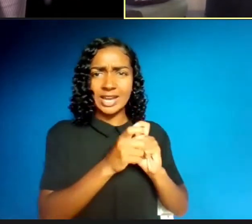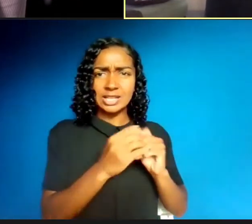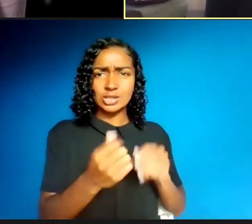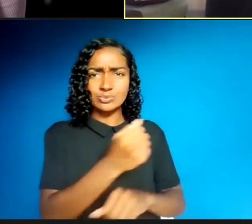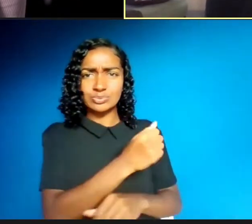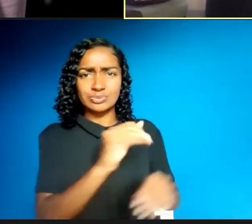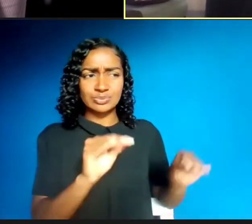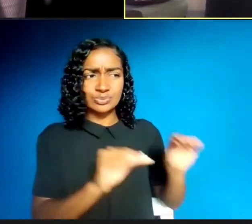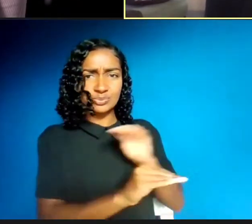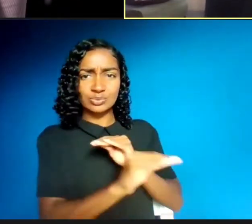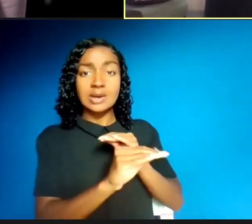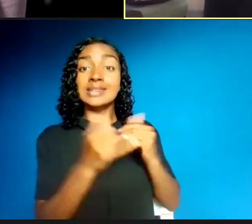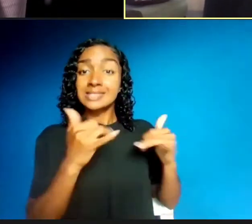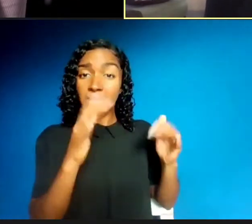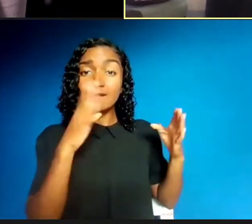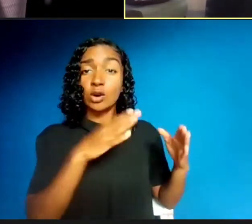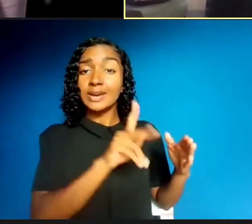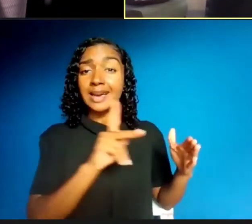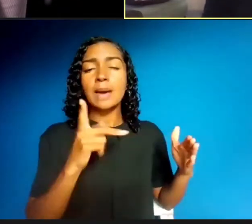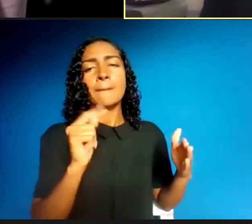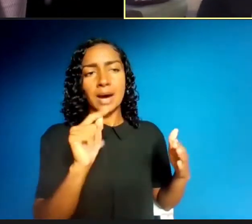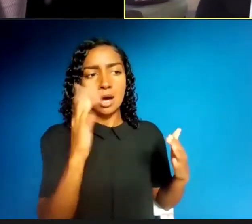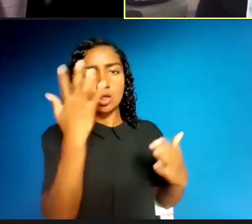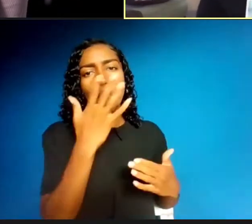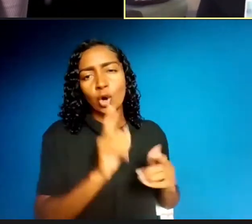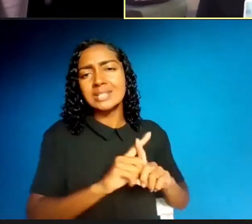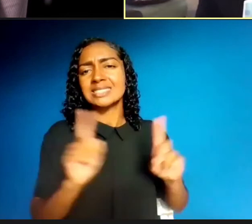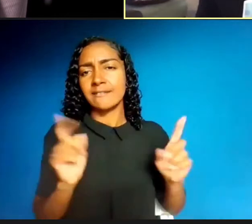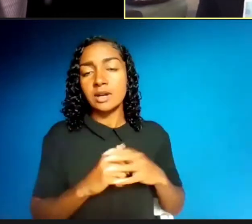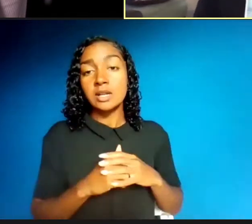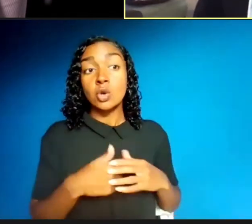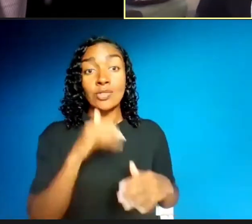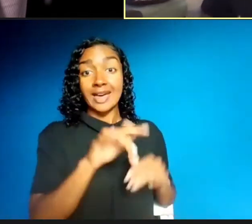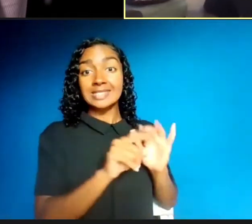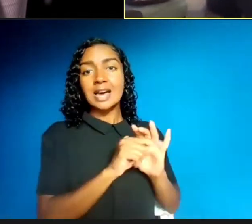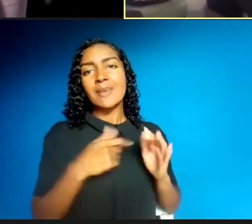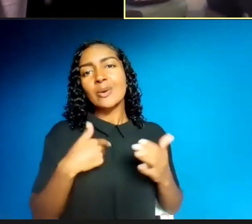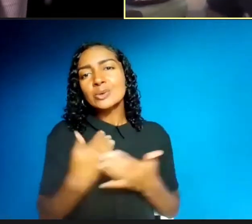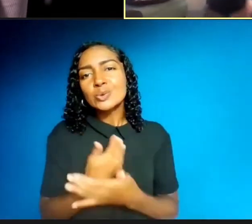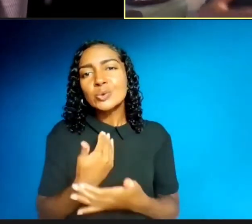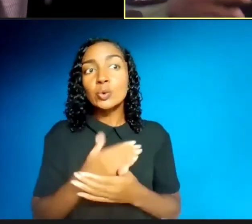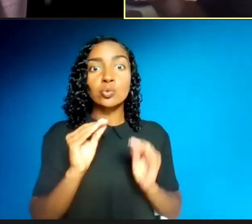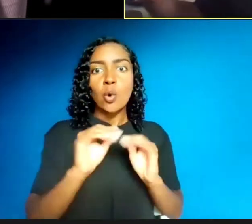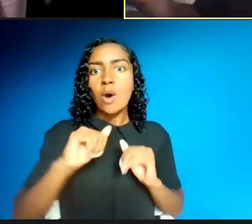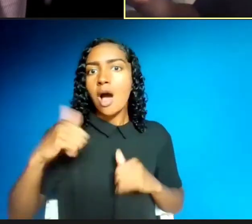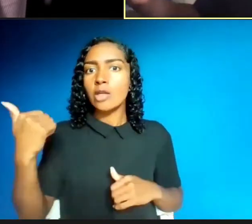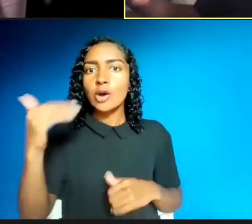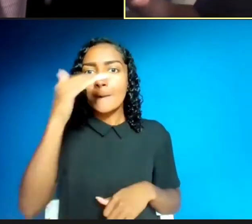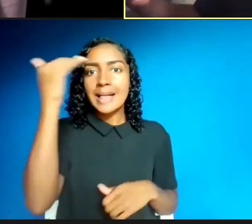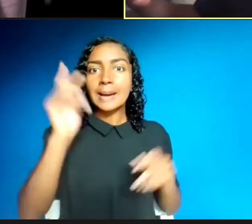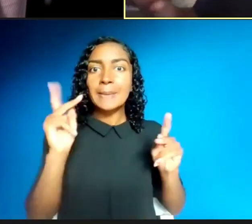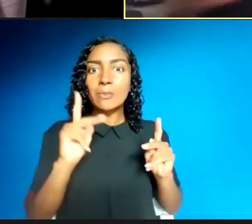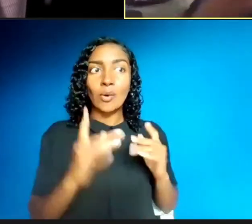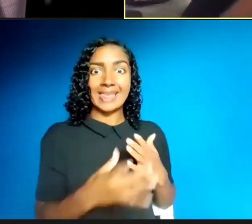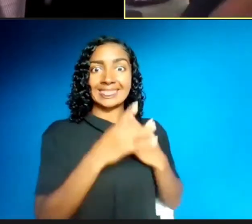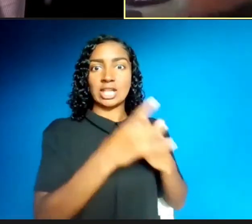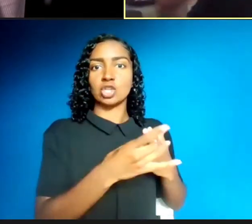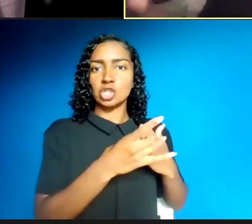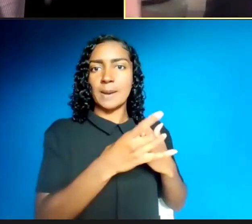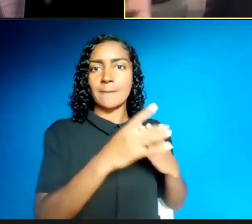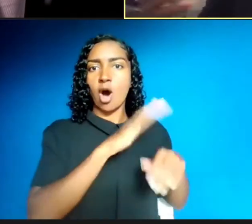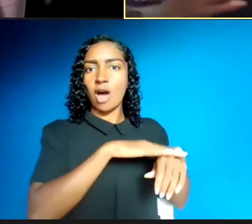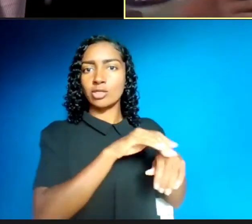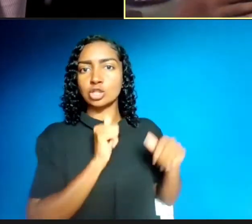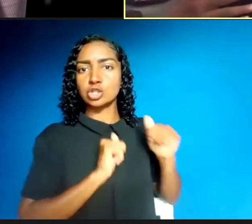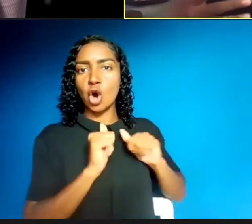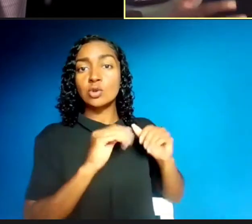have been substantially different. But I was new. There were no other black people in leadership on the show. There was nobody I could